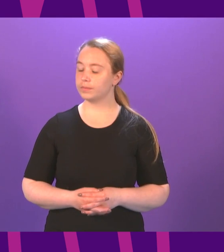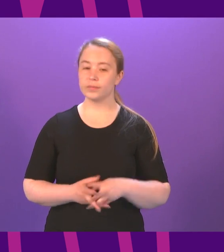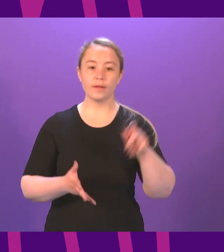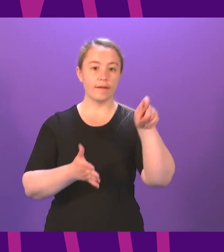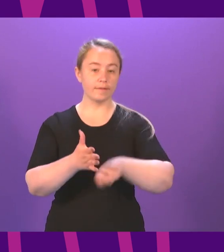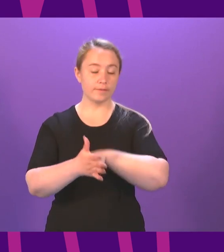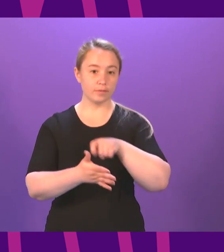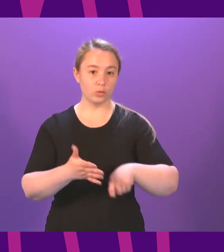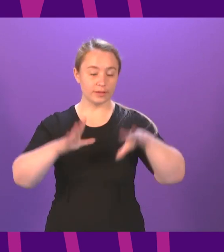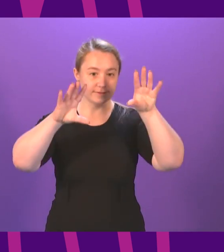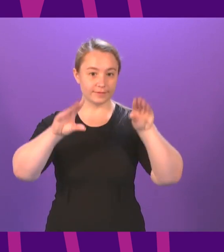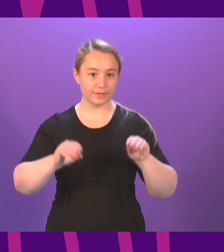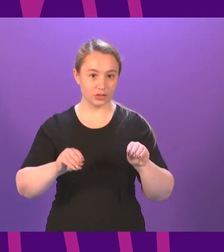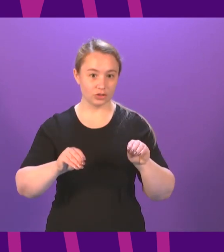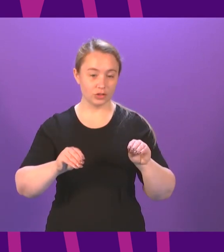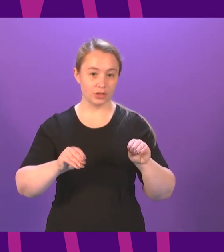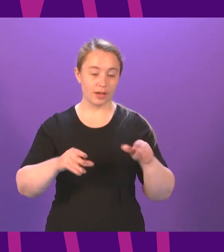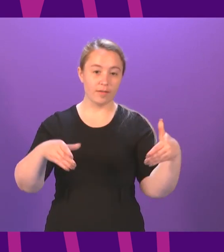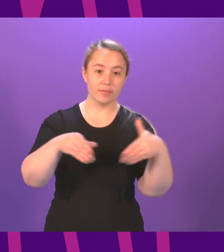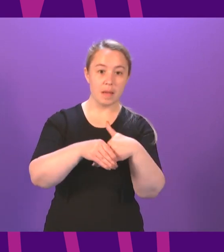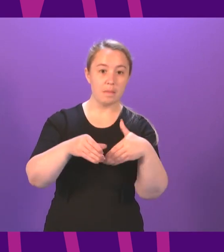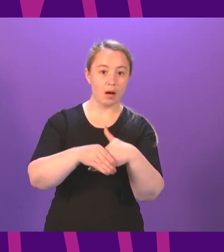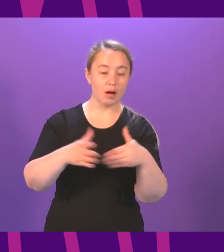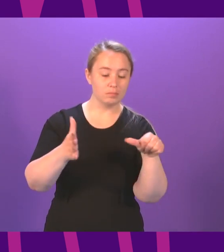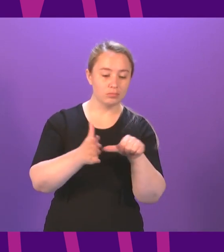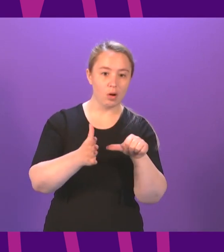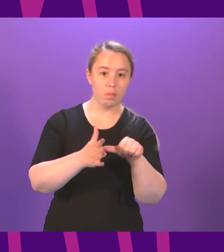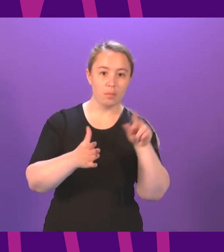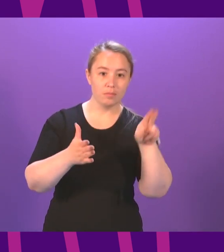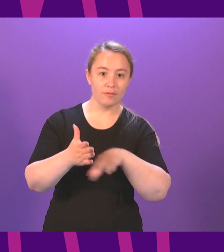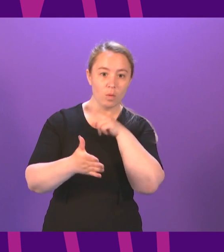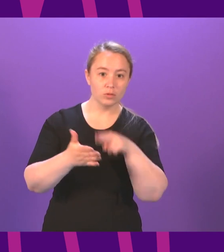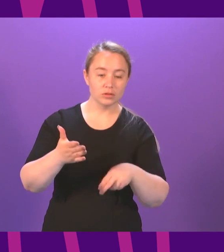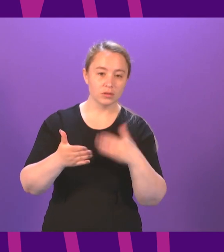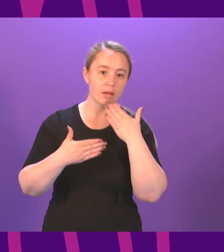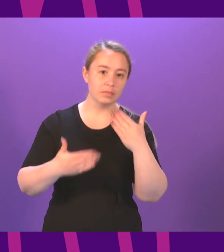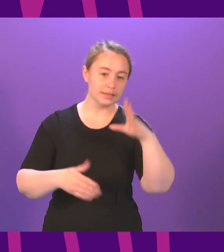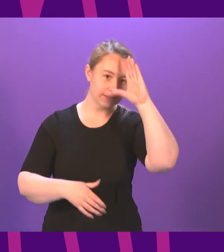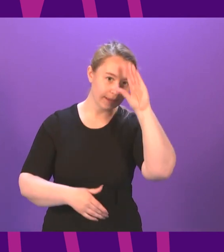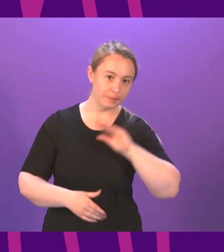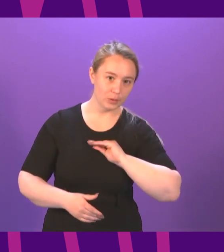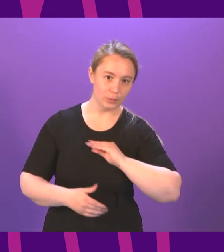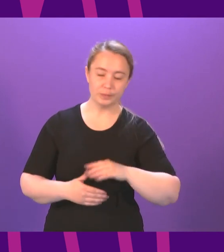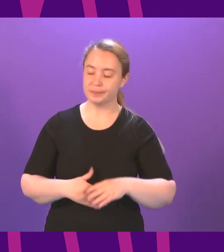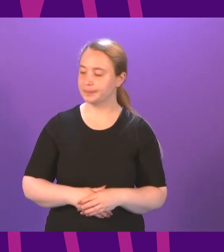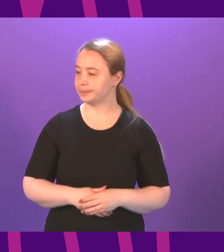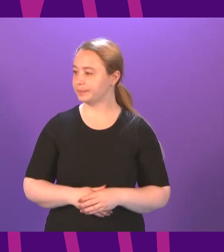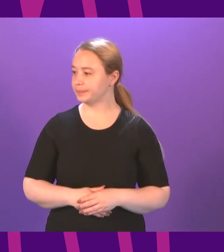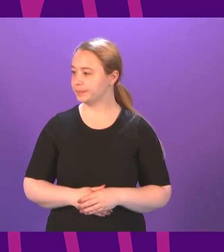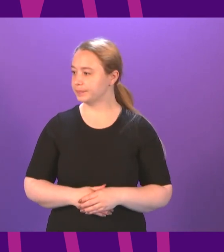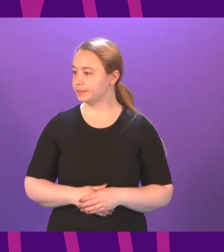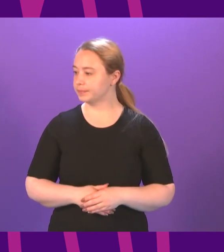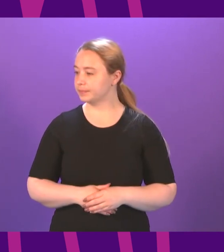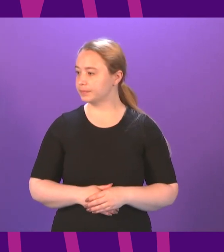The voting time has ended. Could any member who believes they were unable to cast their vote please advise that they wish to make a point of order?